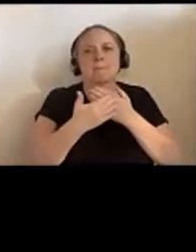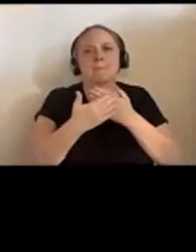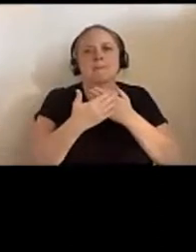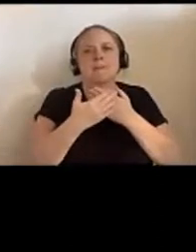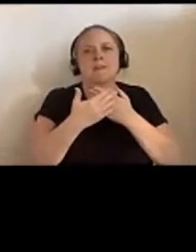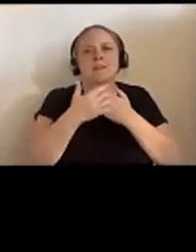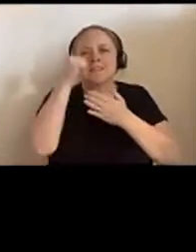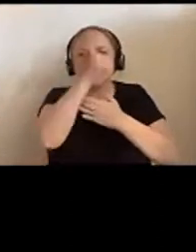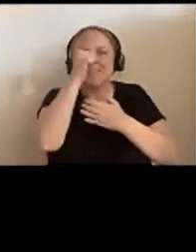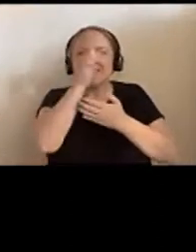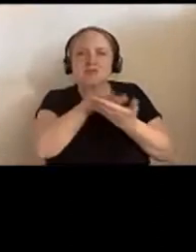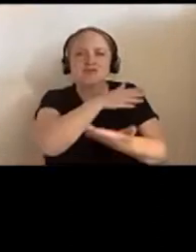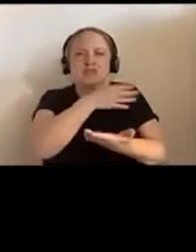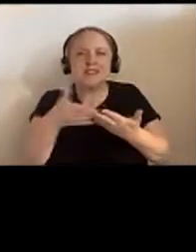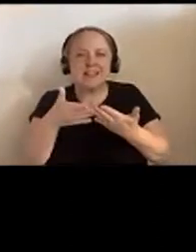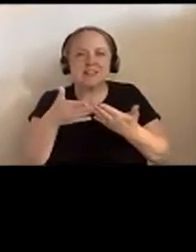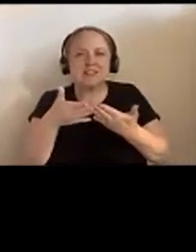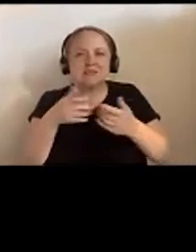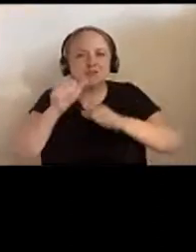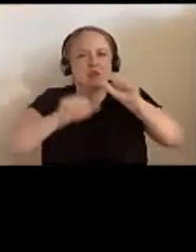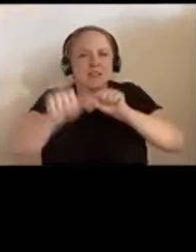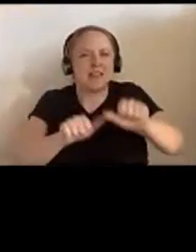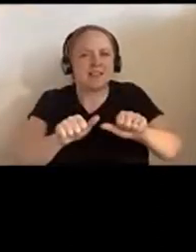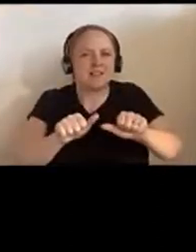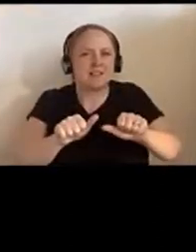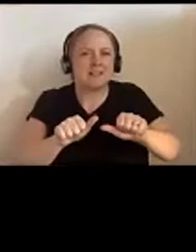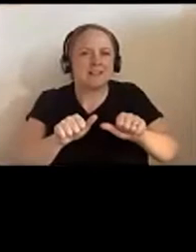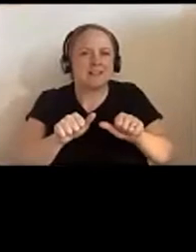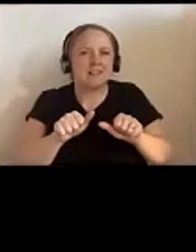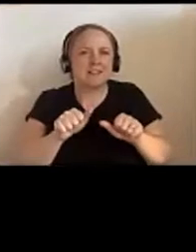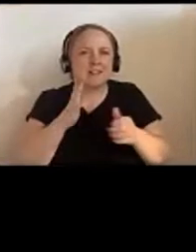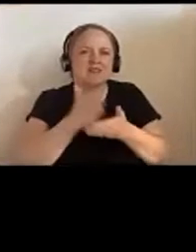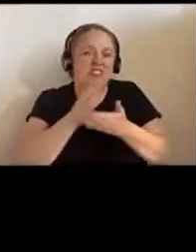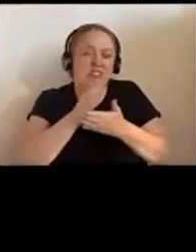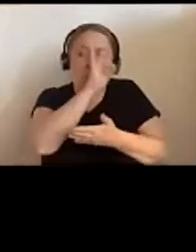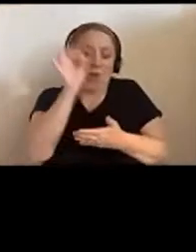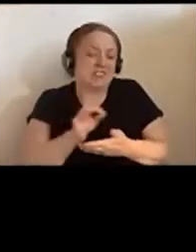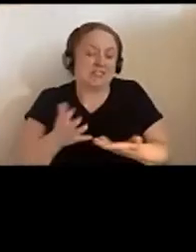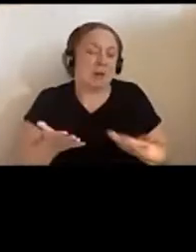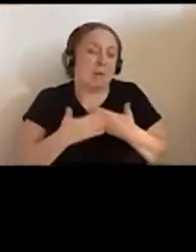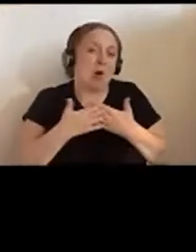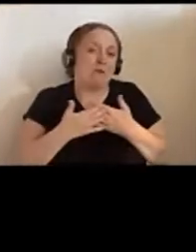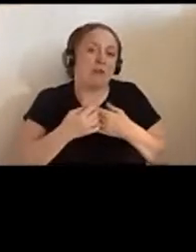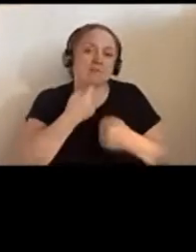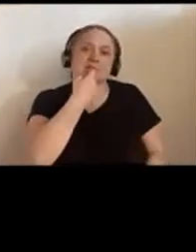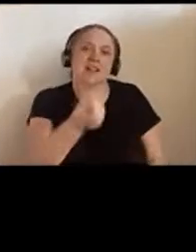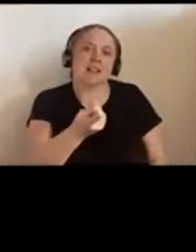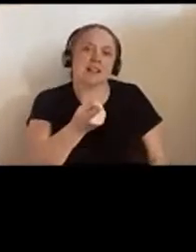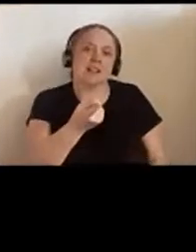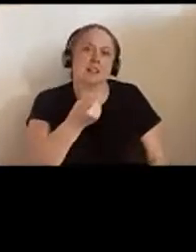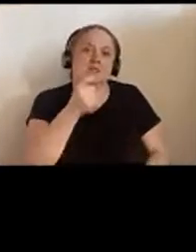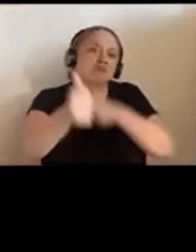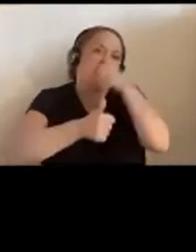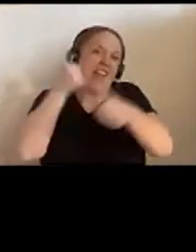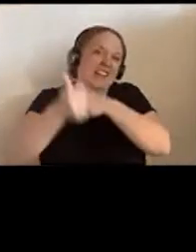sophisticated translation process. And I mean, there's not really a question in that. It was more of a more just praise.